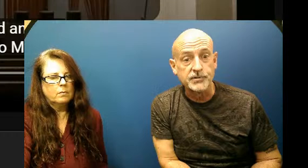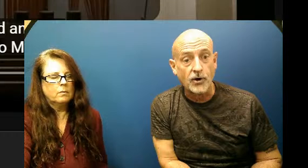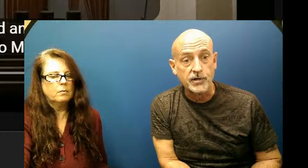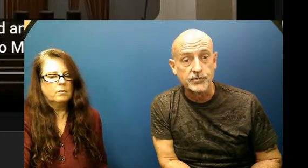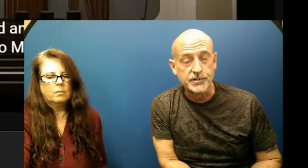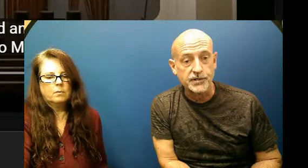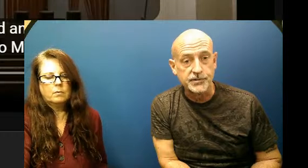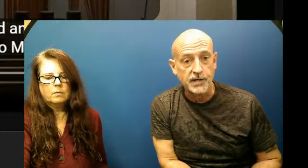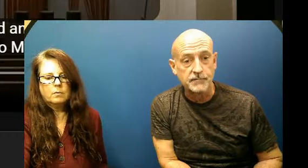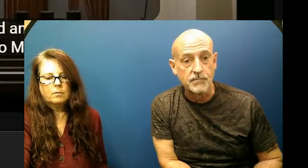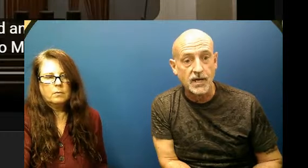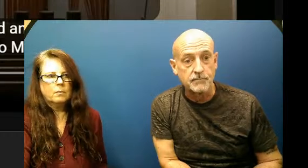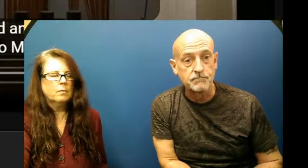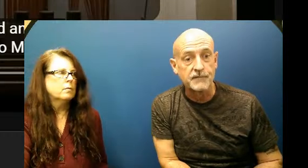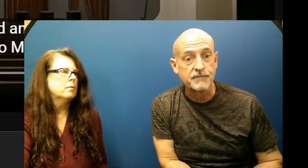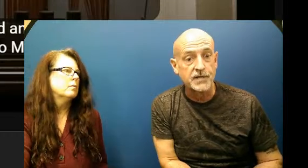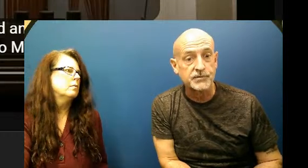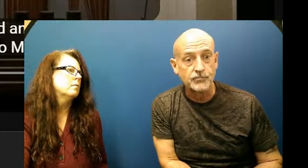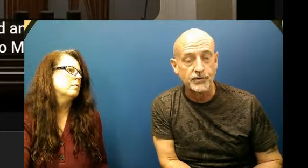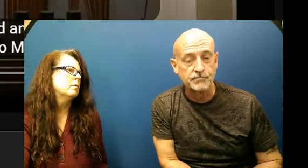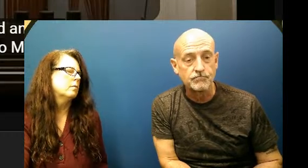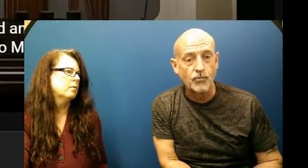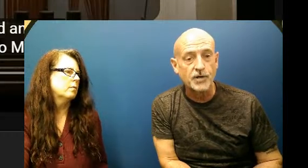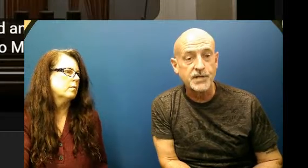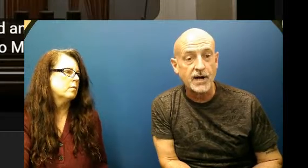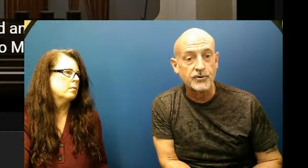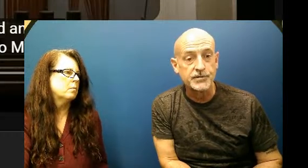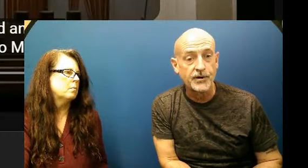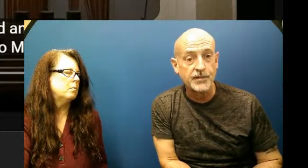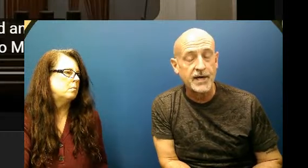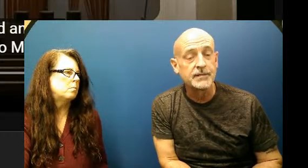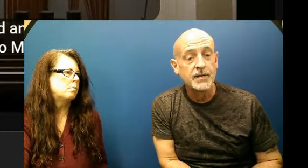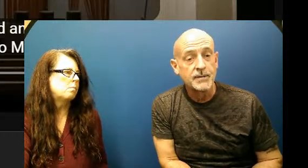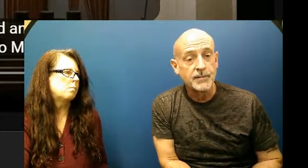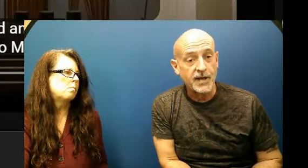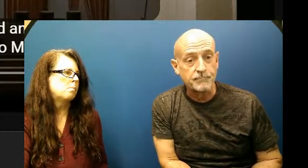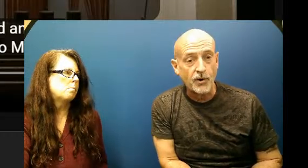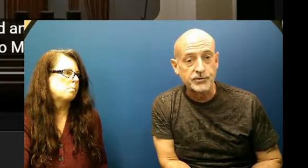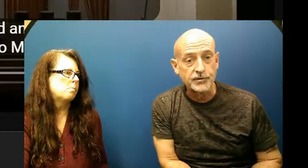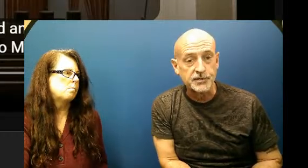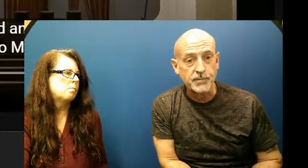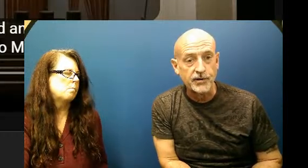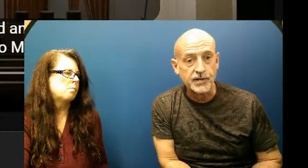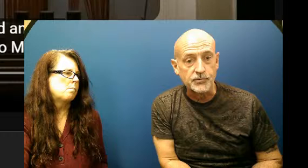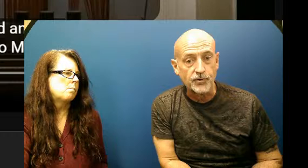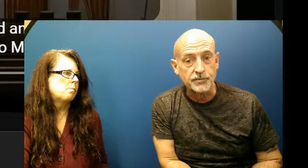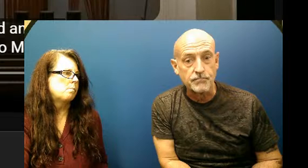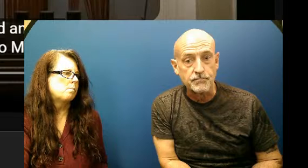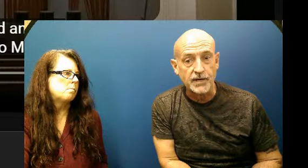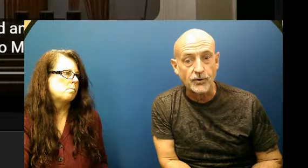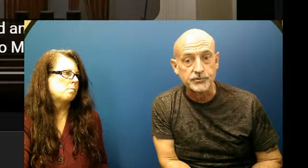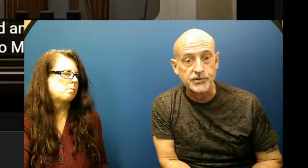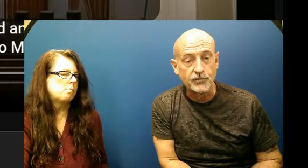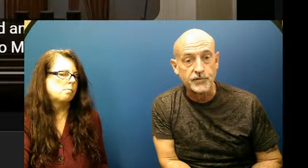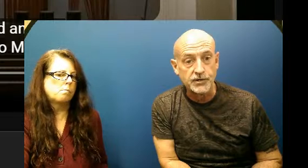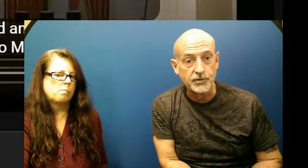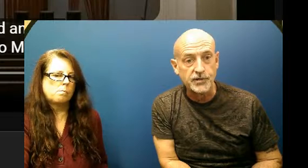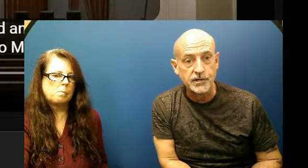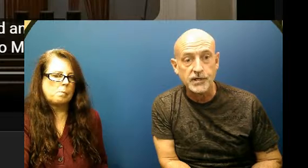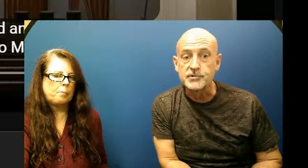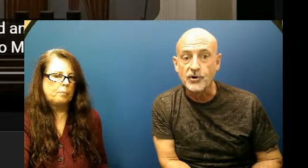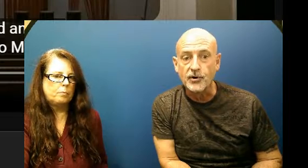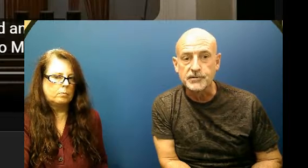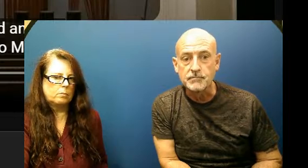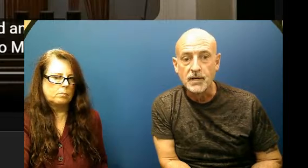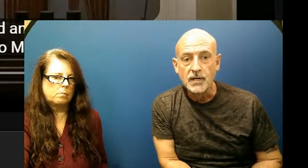where I saw it, it was just a big fence with watchtowers and all that. But I have personal experience with that old Soviet